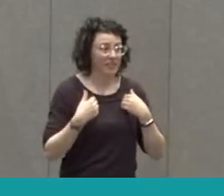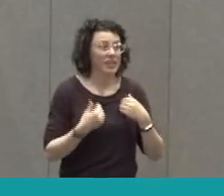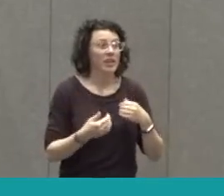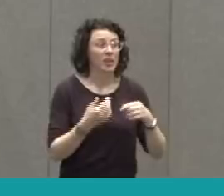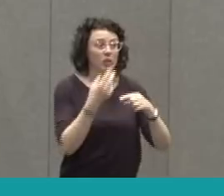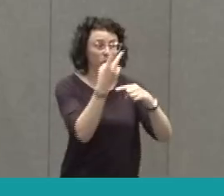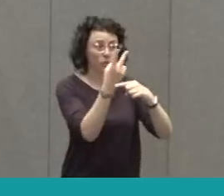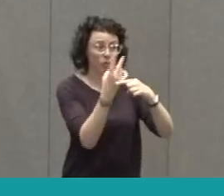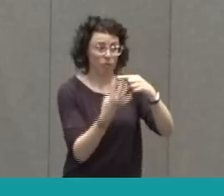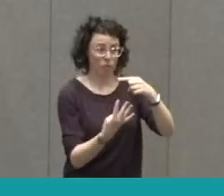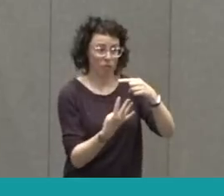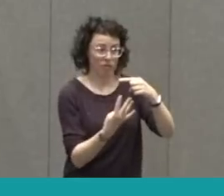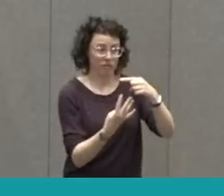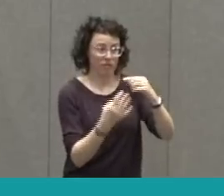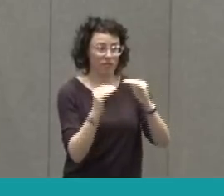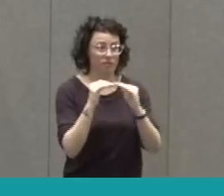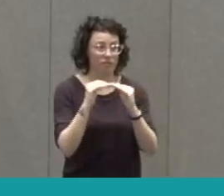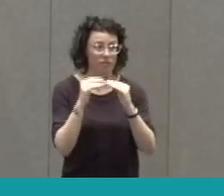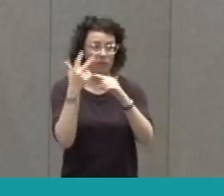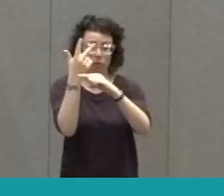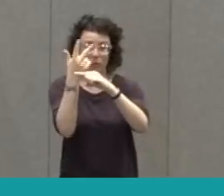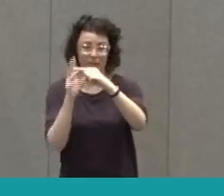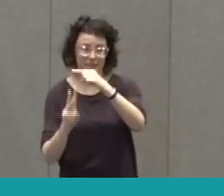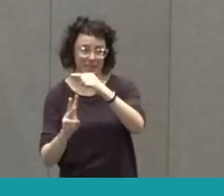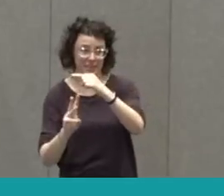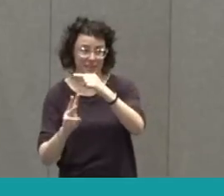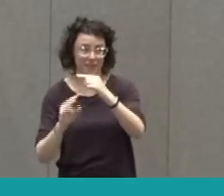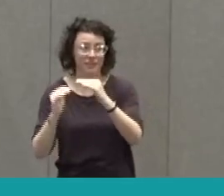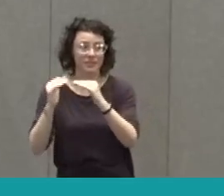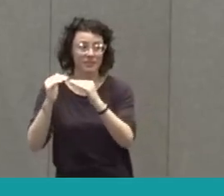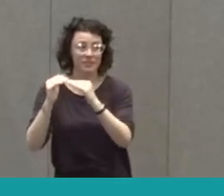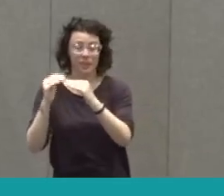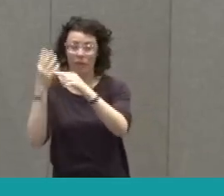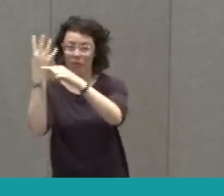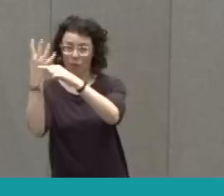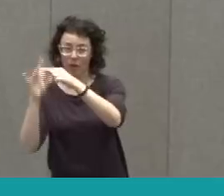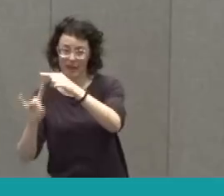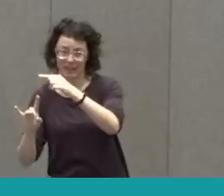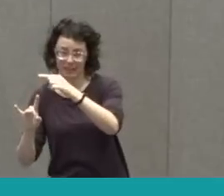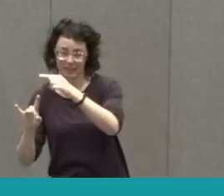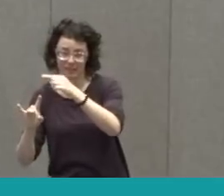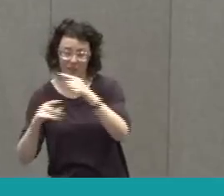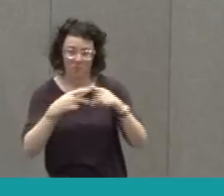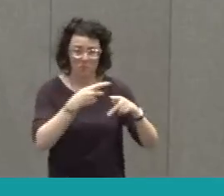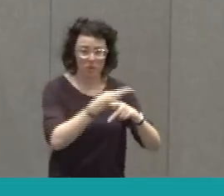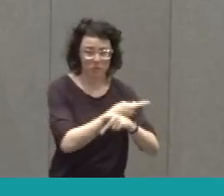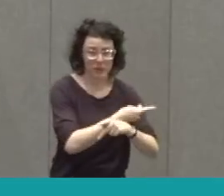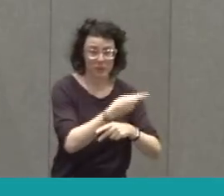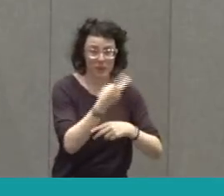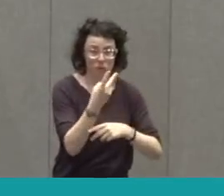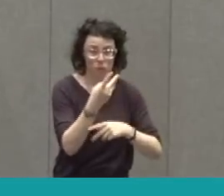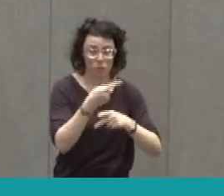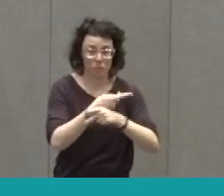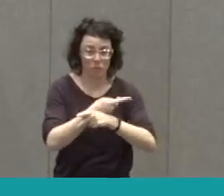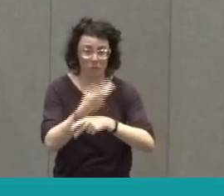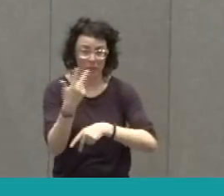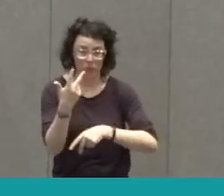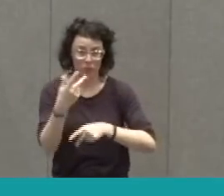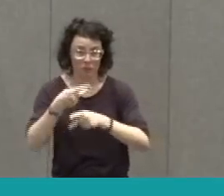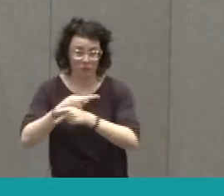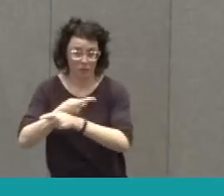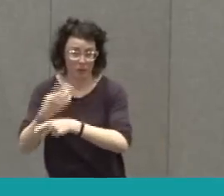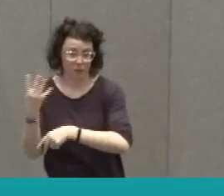1/2 by 2, by 3, by 4. And then if I keep going,